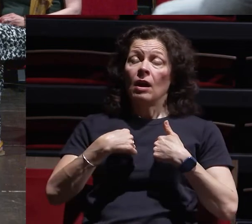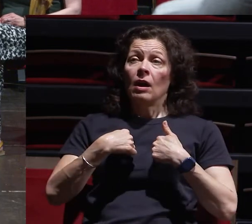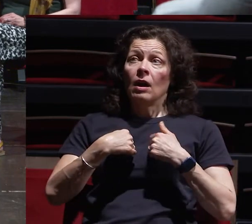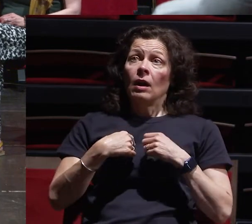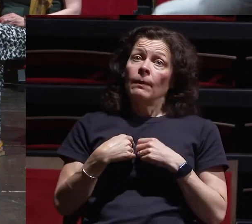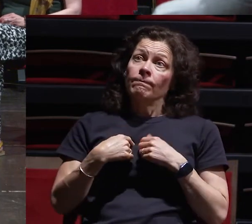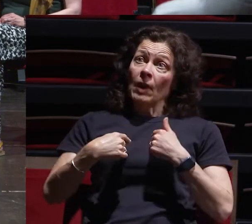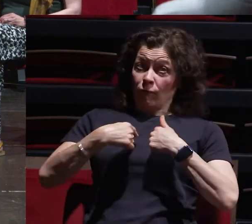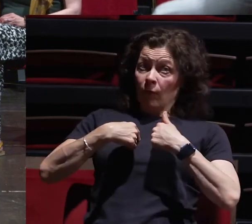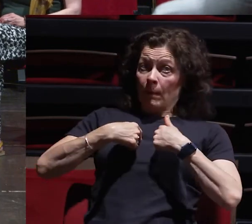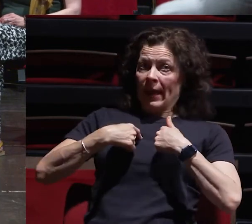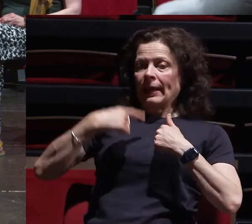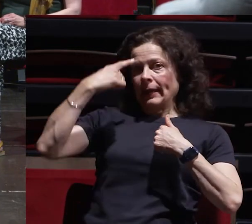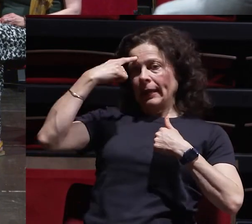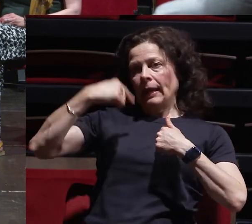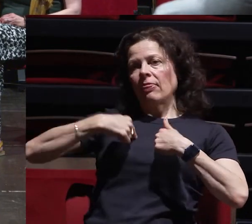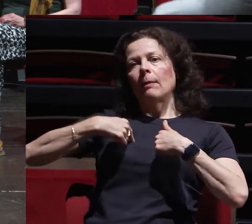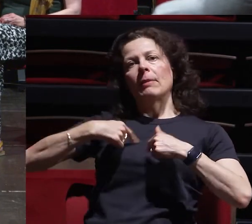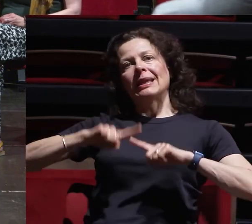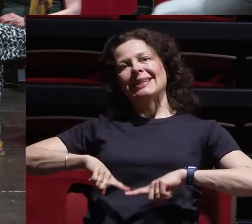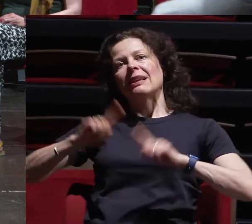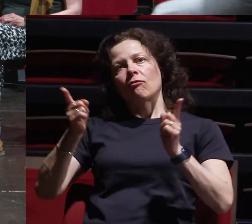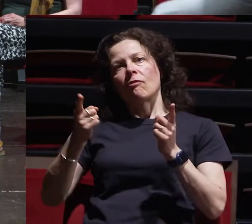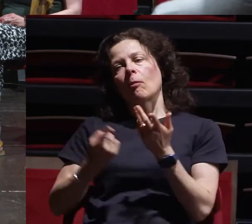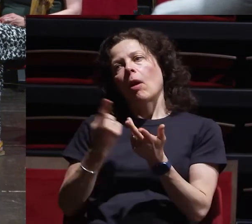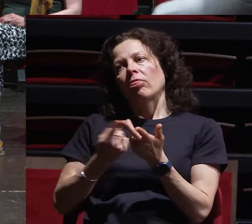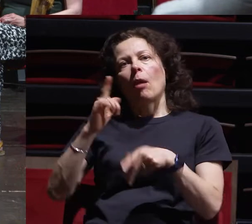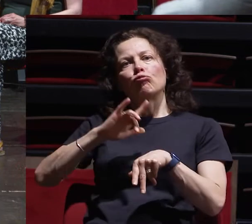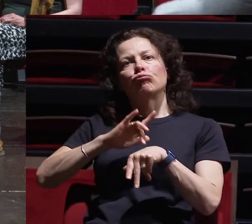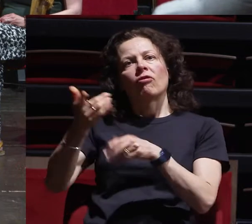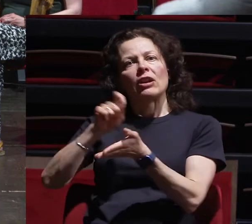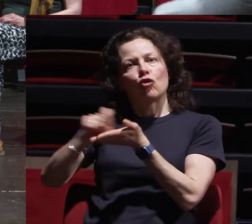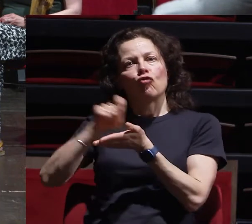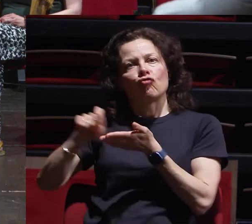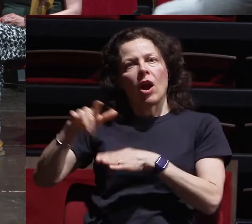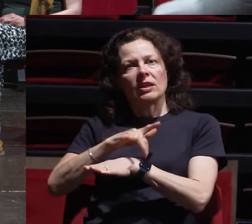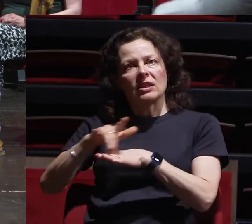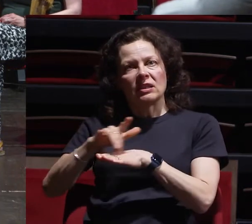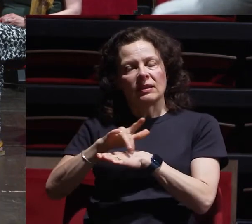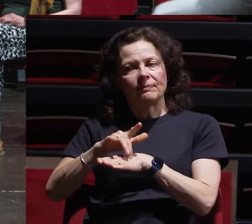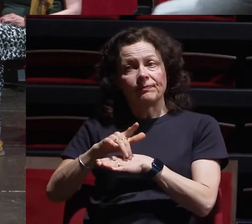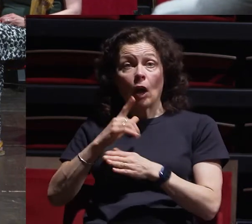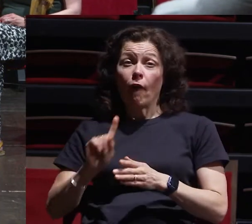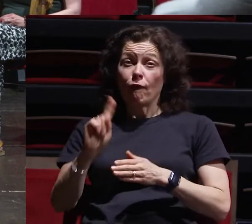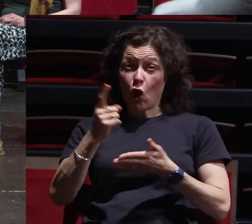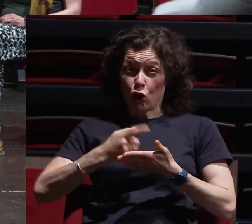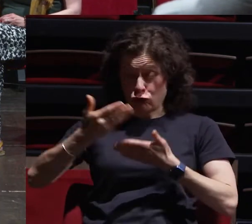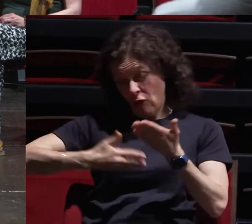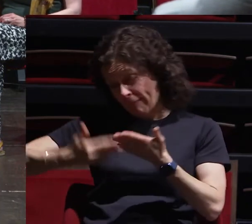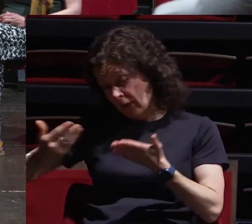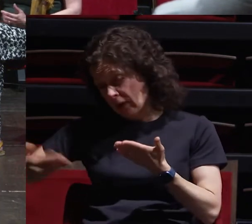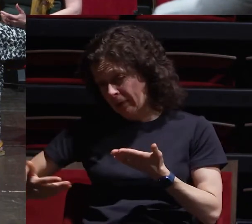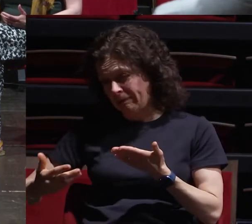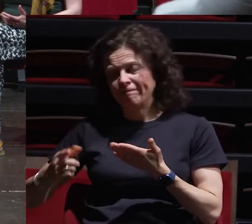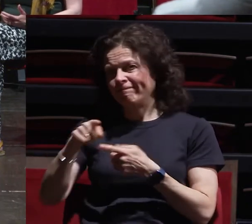I think for me, I think I'm different from quite a lot of other professional writers who I know, who